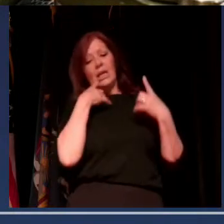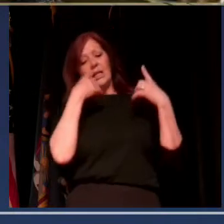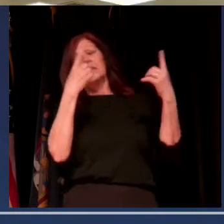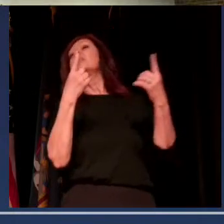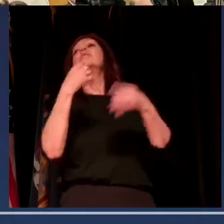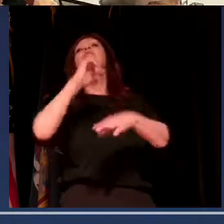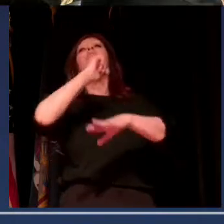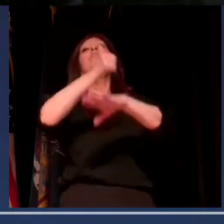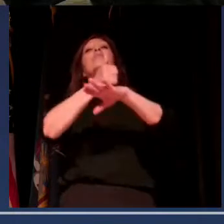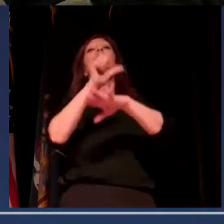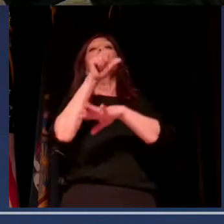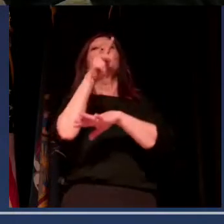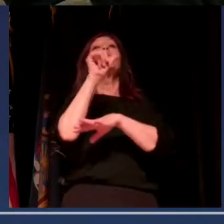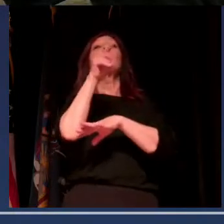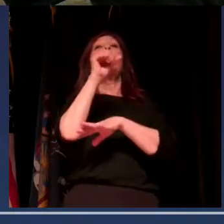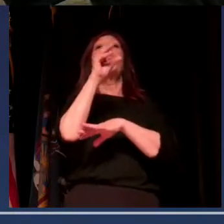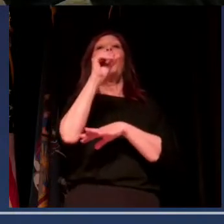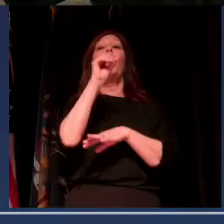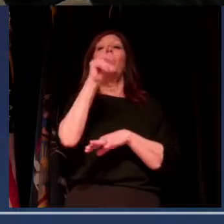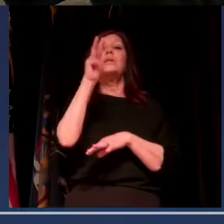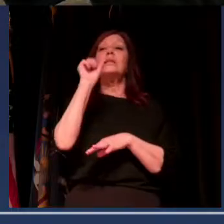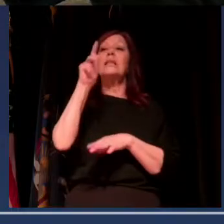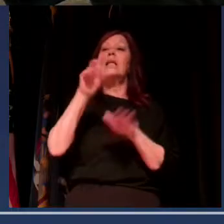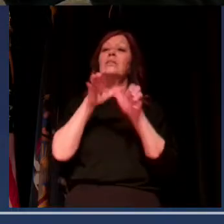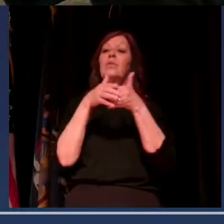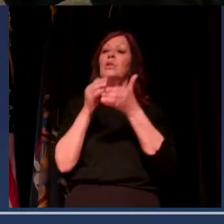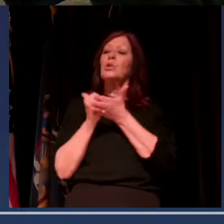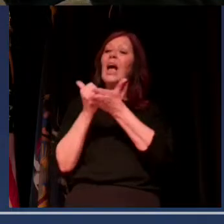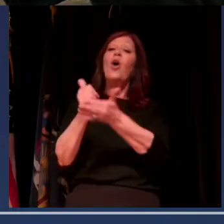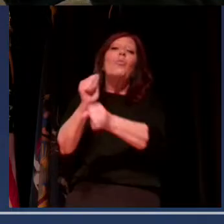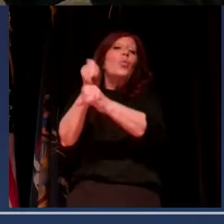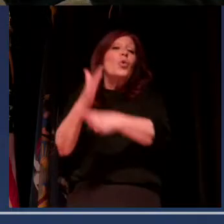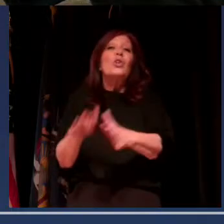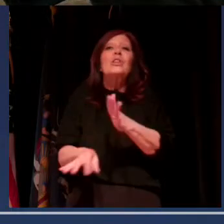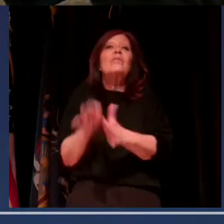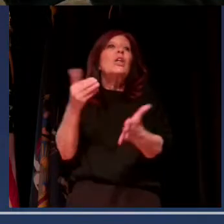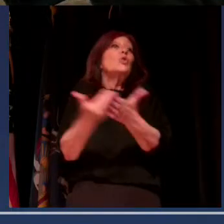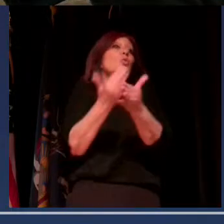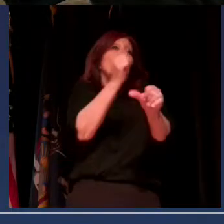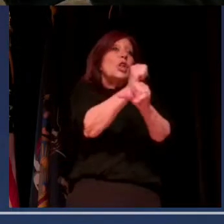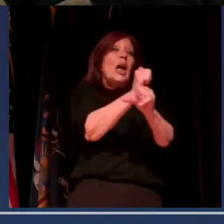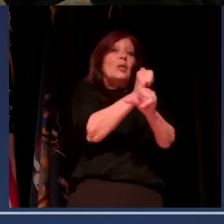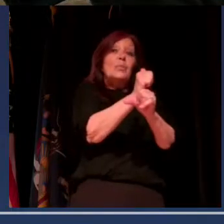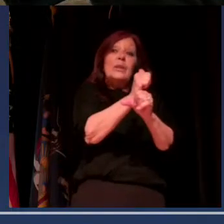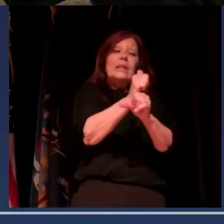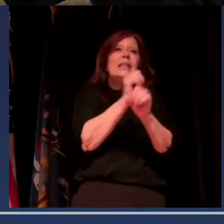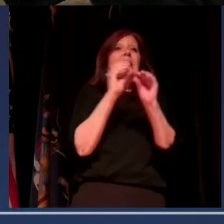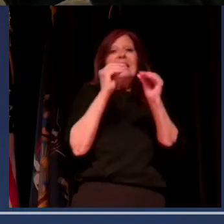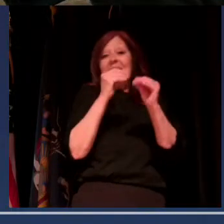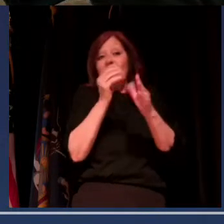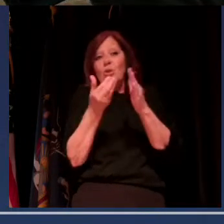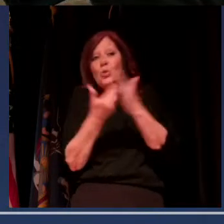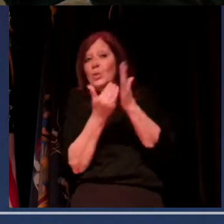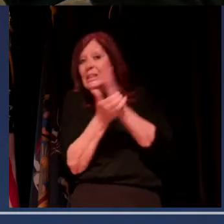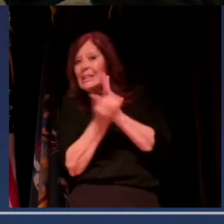of the Sumitomo Task Force to assist the workers in finding new employment, upskill them if